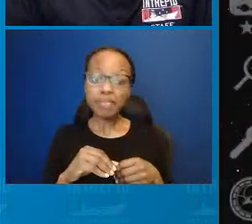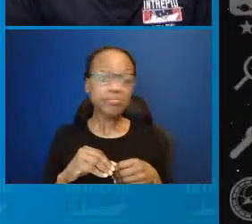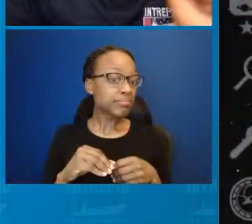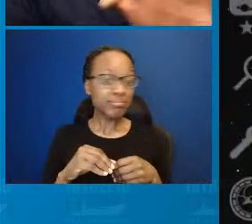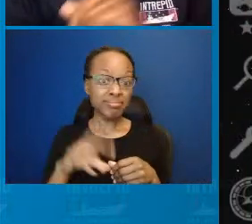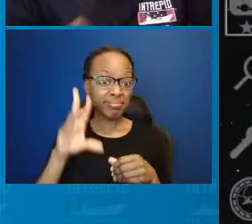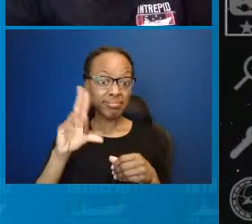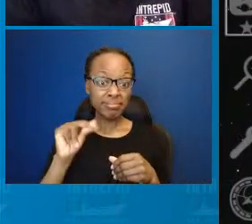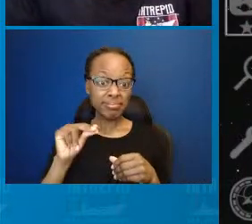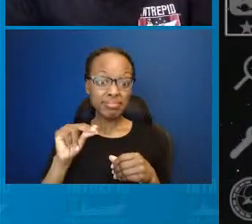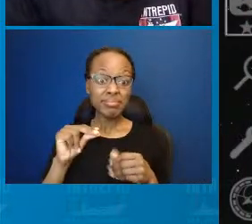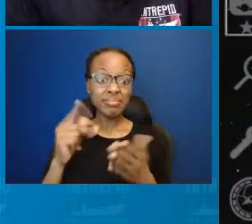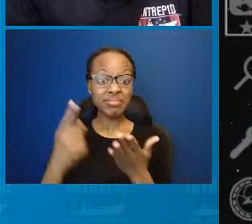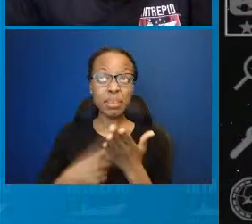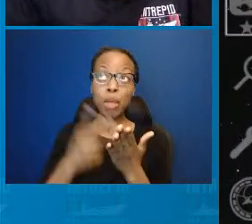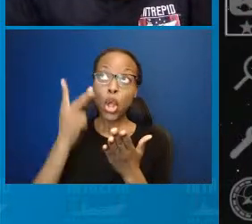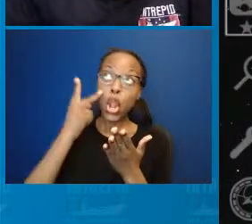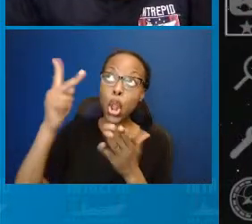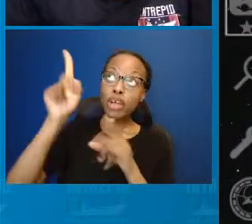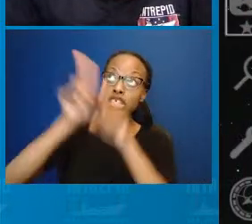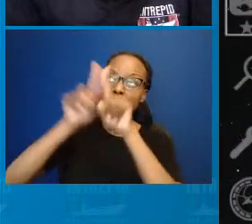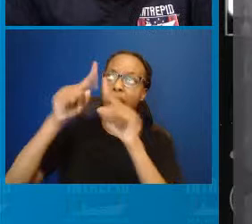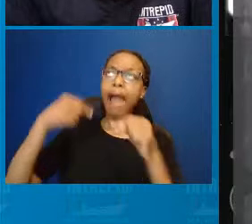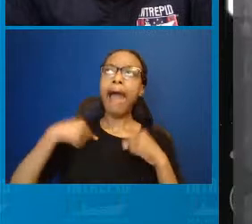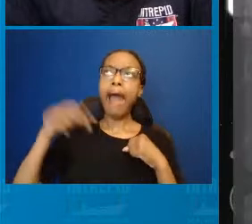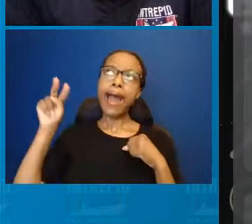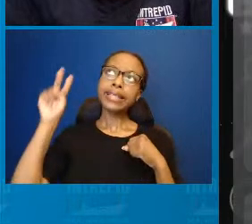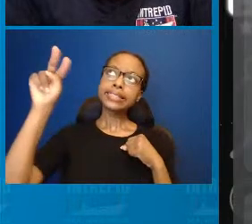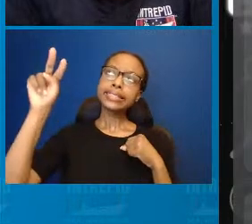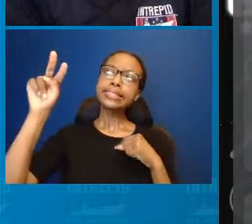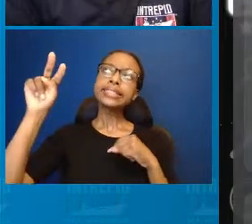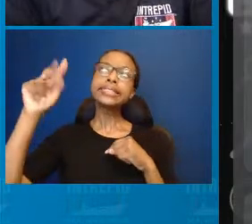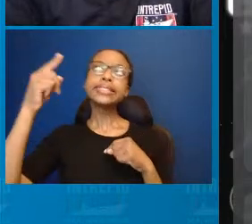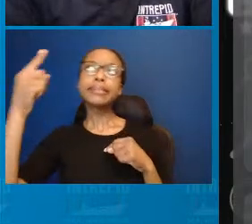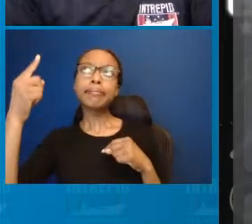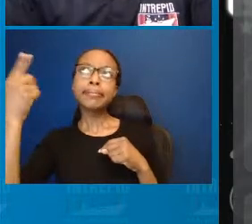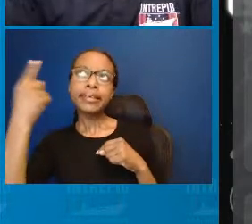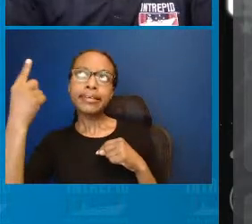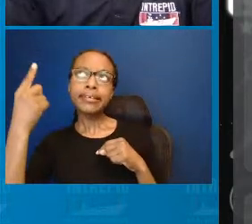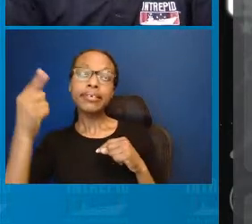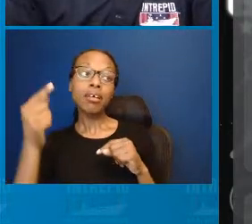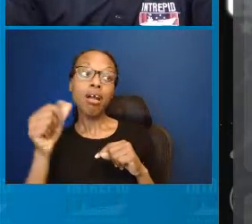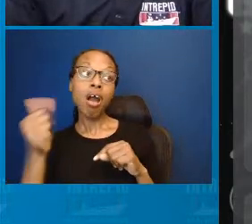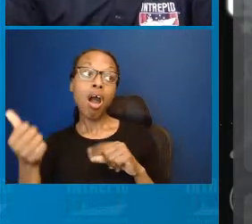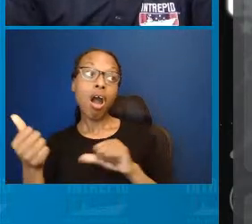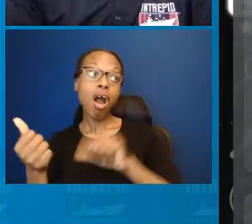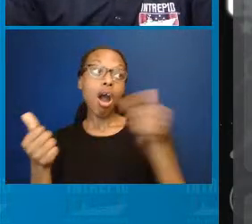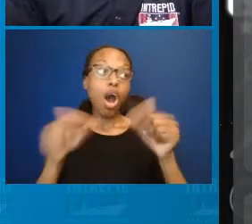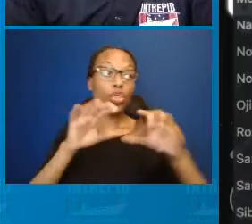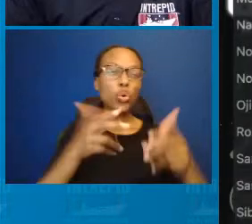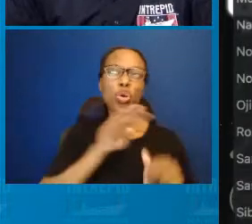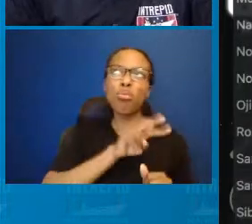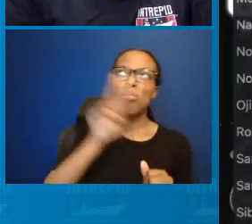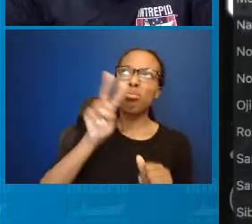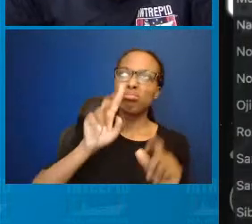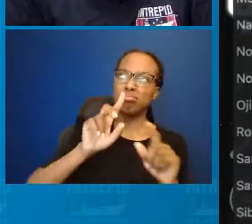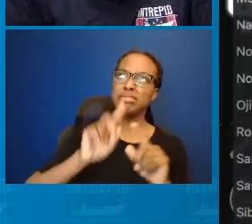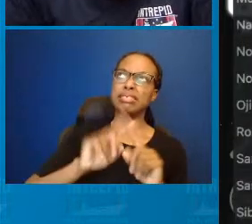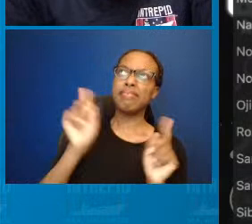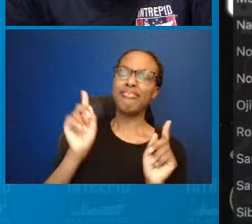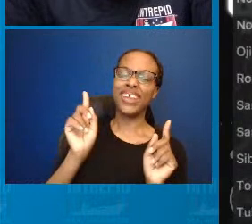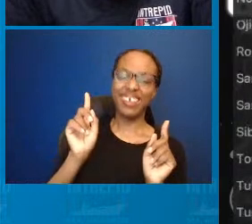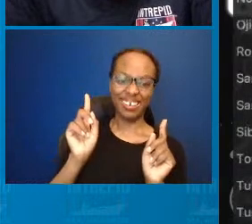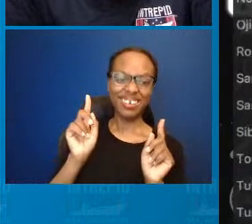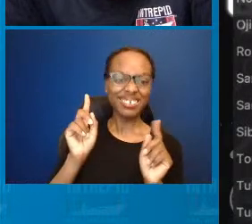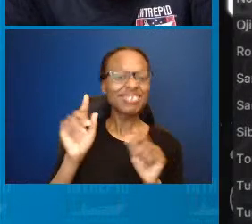did. And that's what's so special about this software. You can actually change what people actually see, right? So if we go to